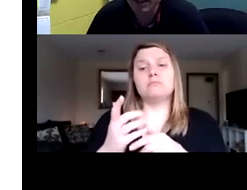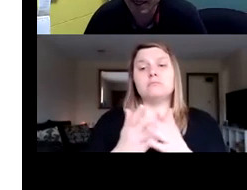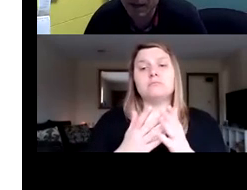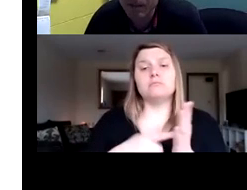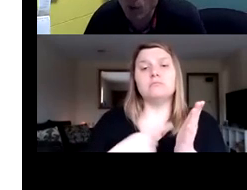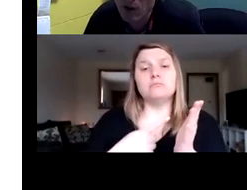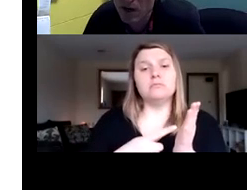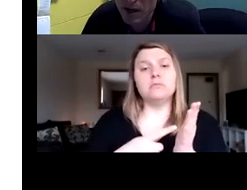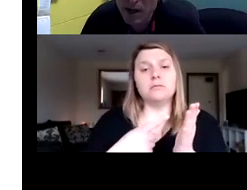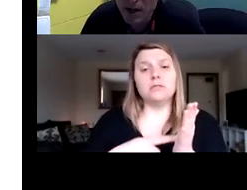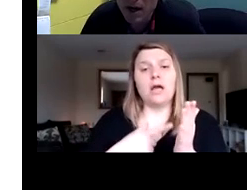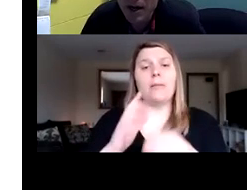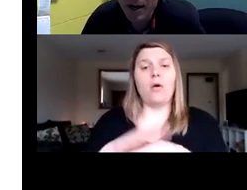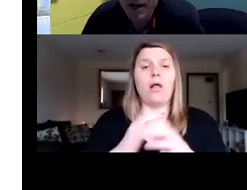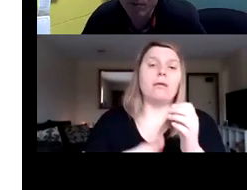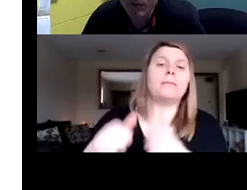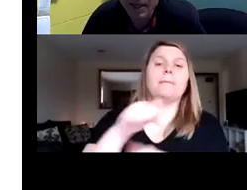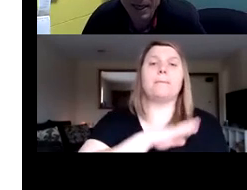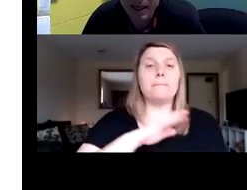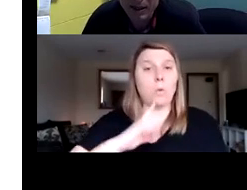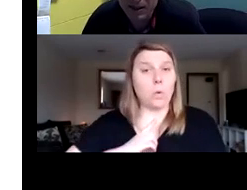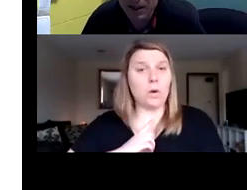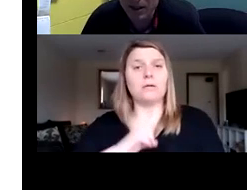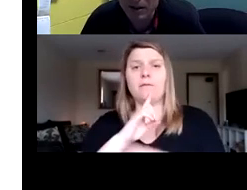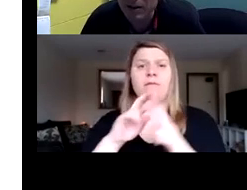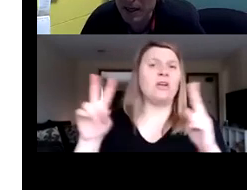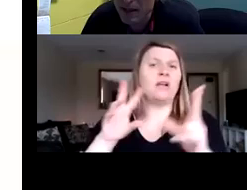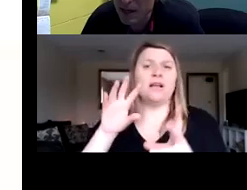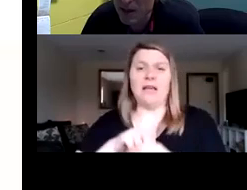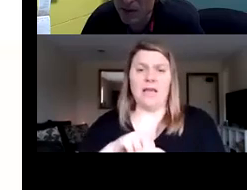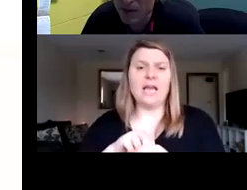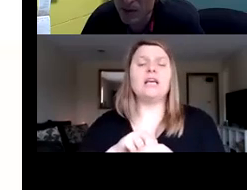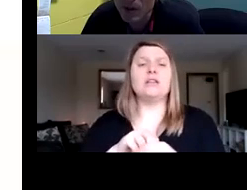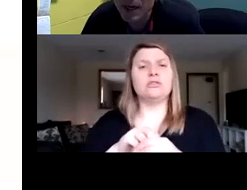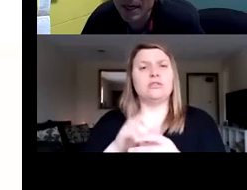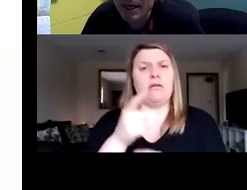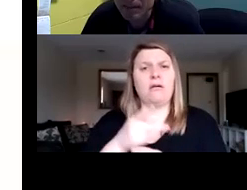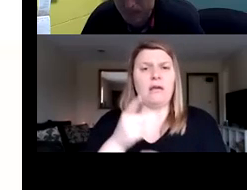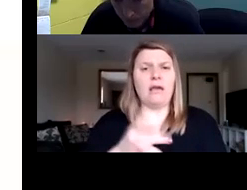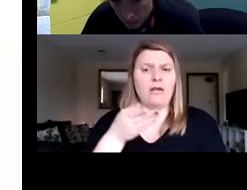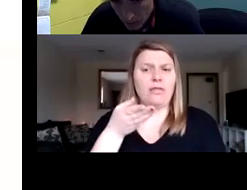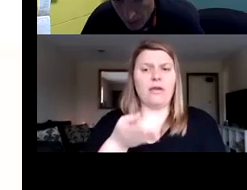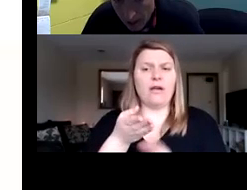JDOC executive board and pretty engaged in clinical care there through